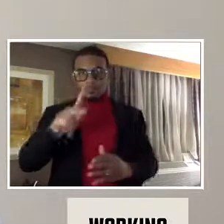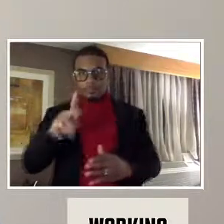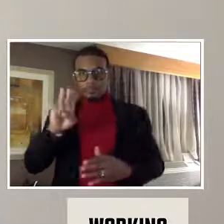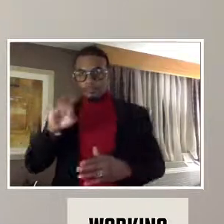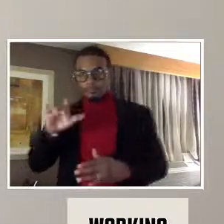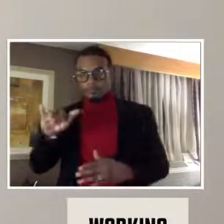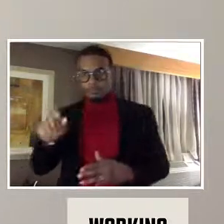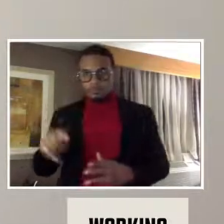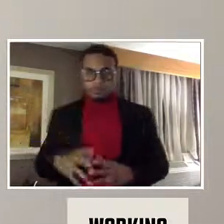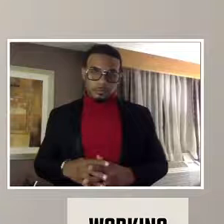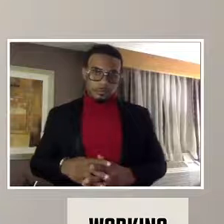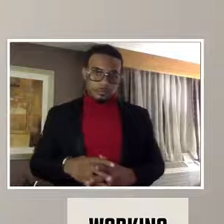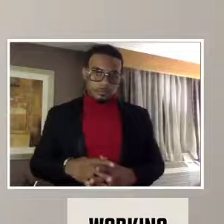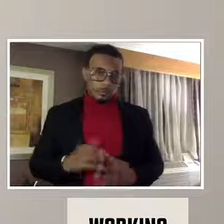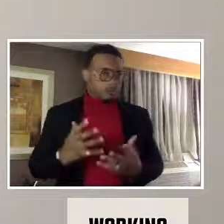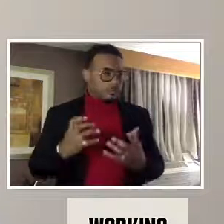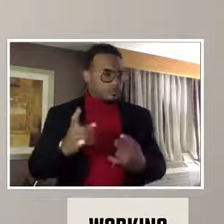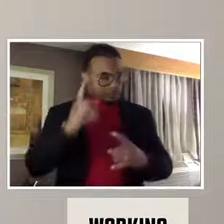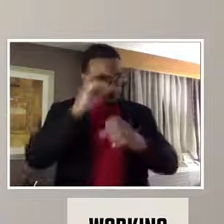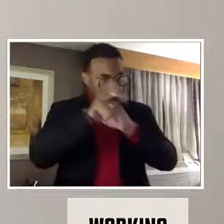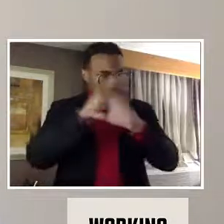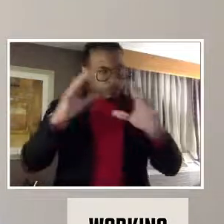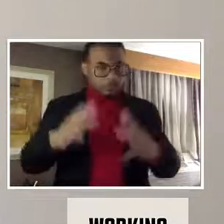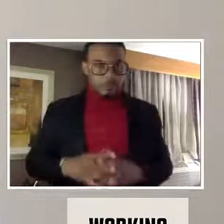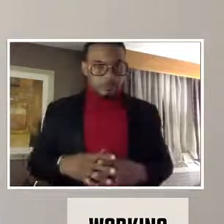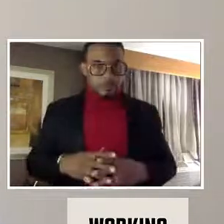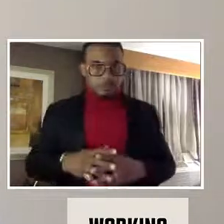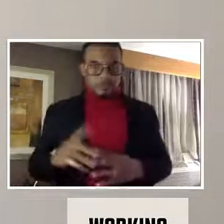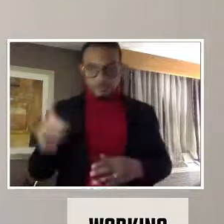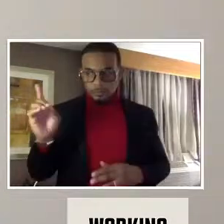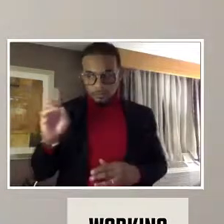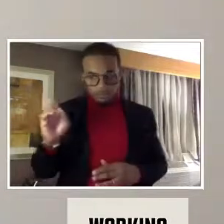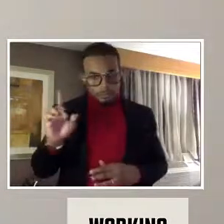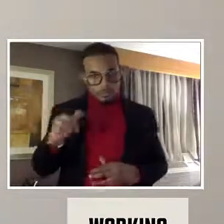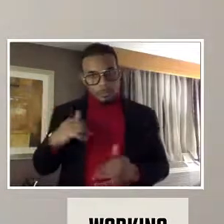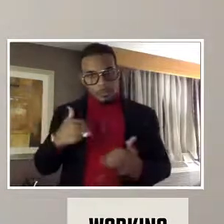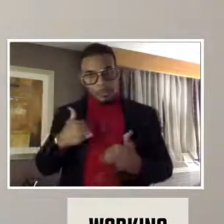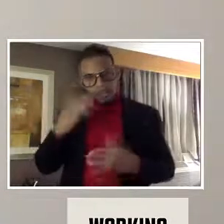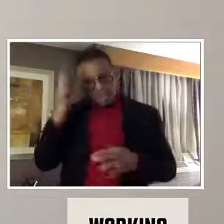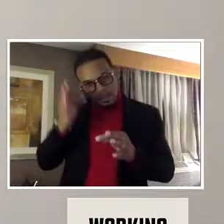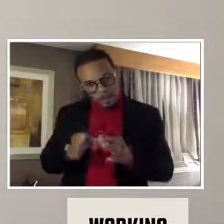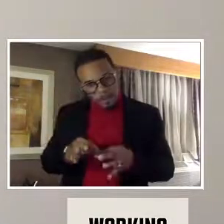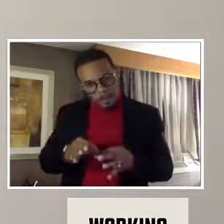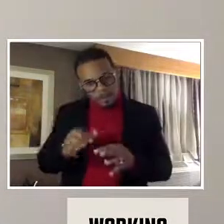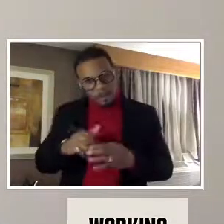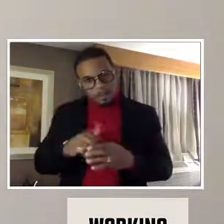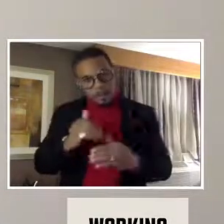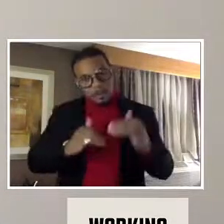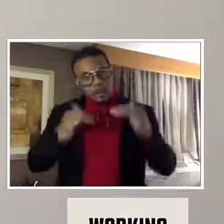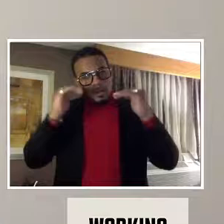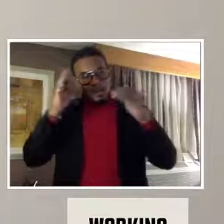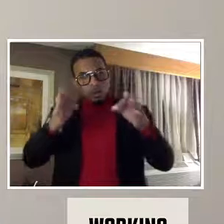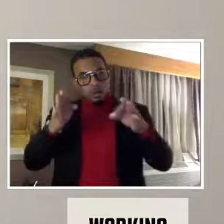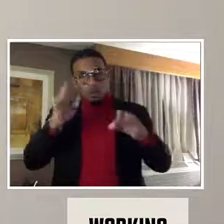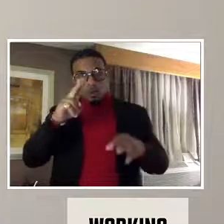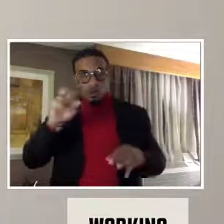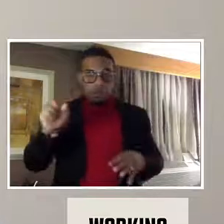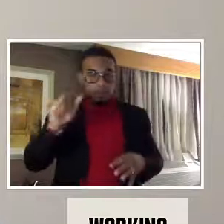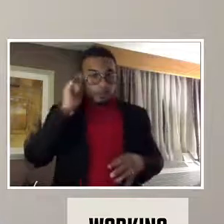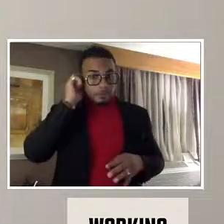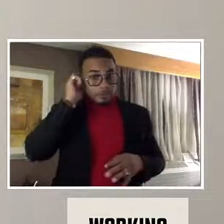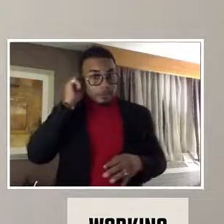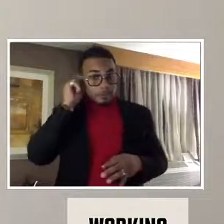lobbyists. I want you to imagine a democracy where we have faith in the Supreme Court of the United